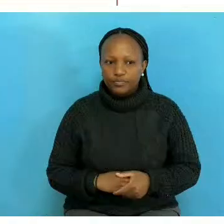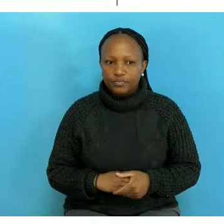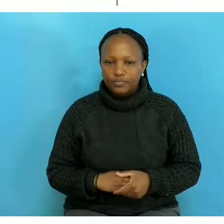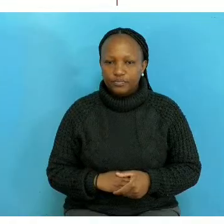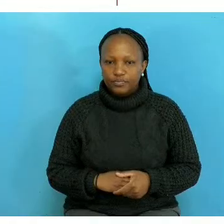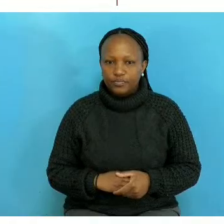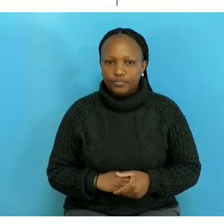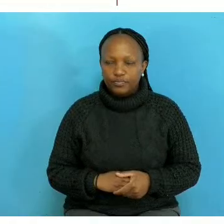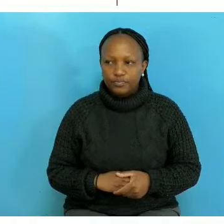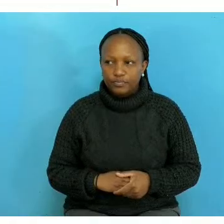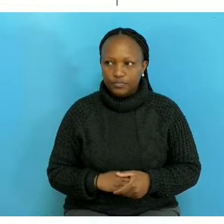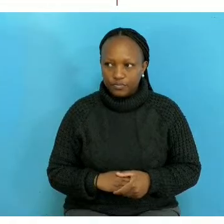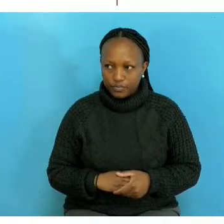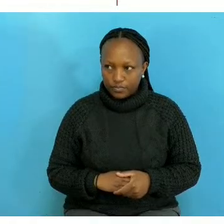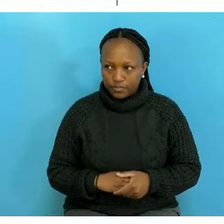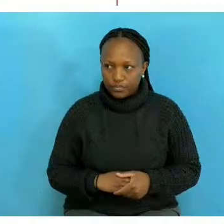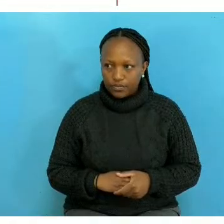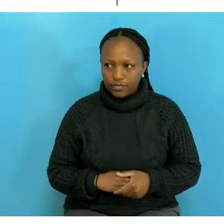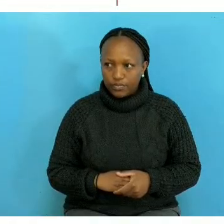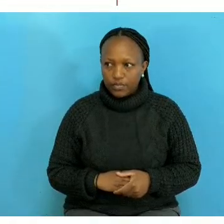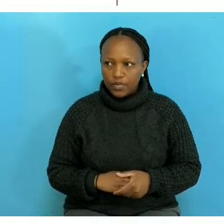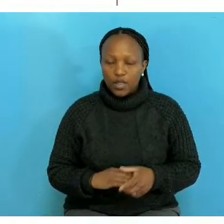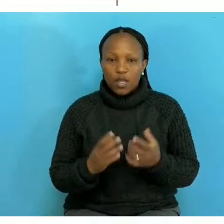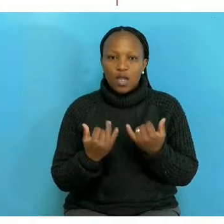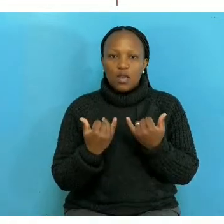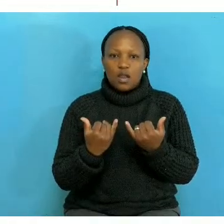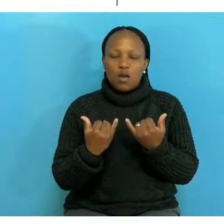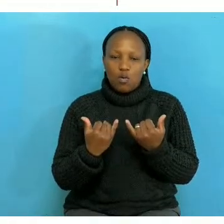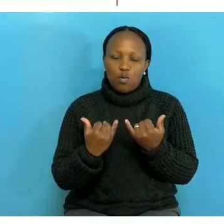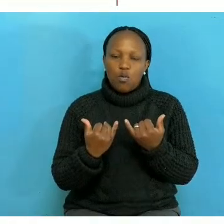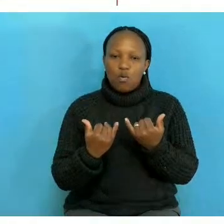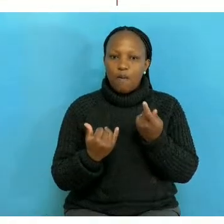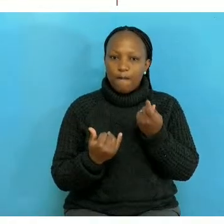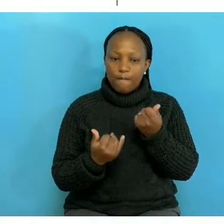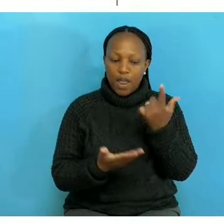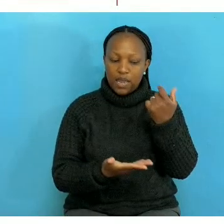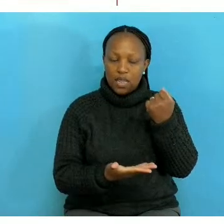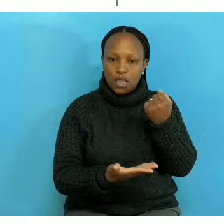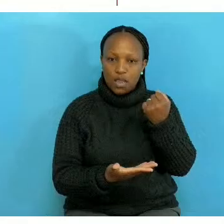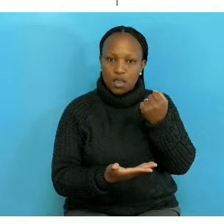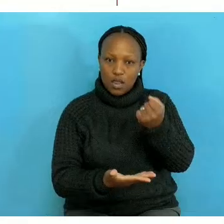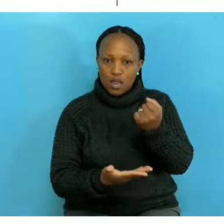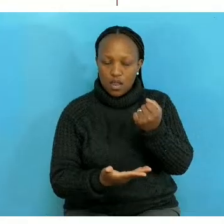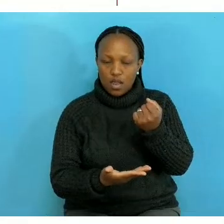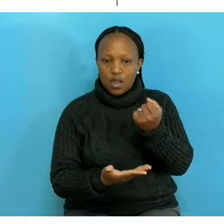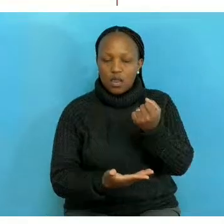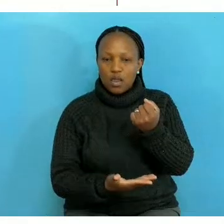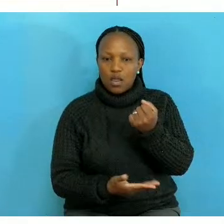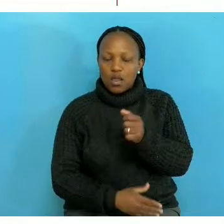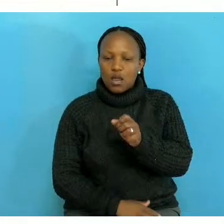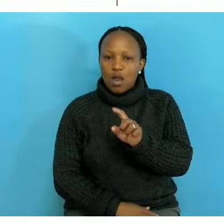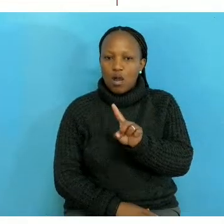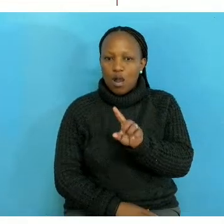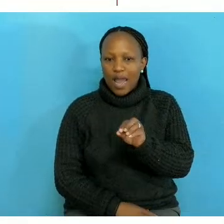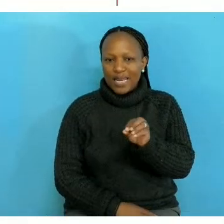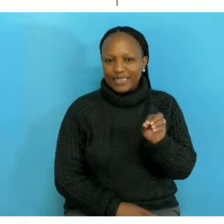In terms of our baseline allocation, we currently have an allocation of 100 million,